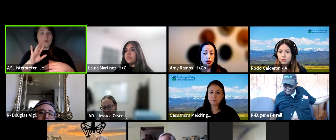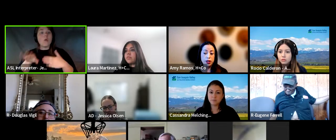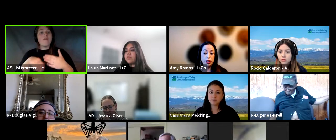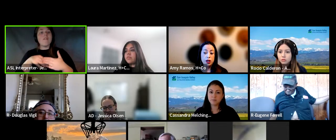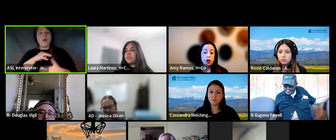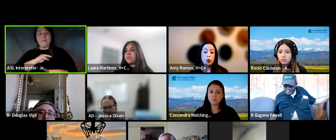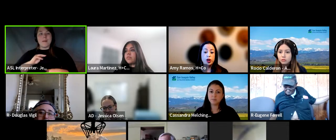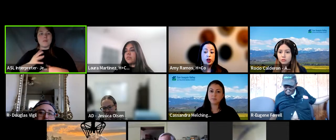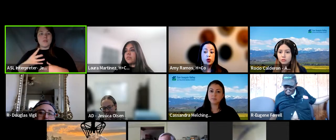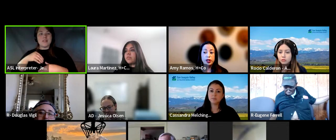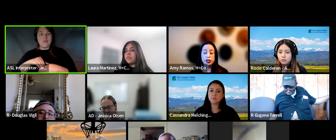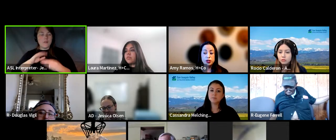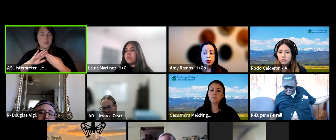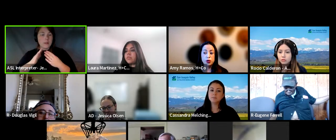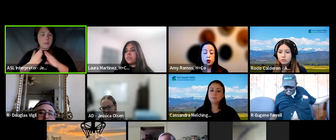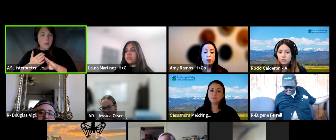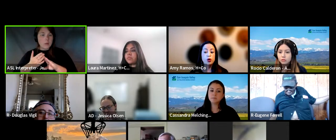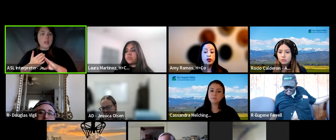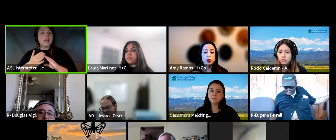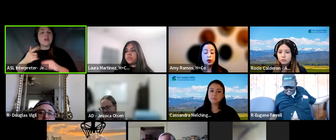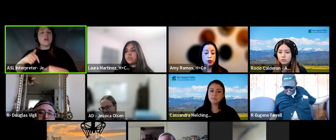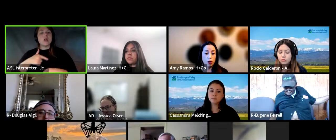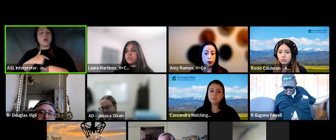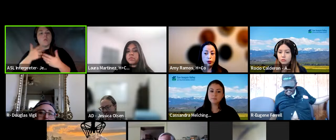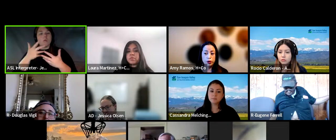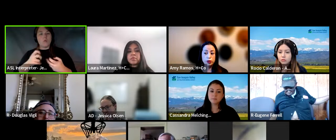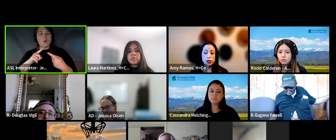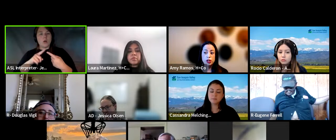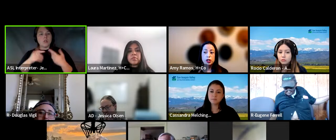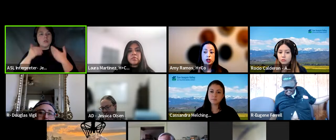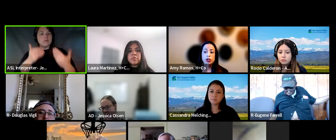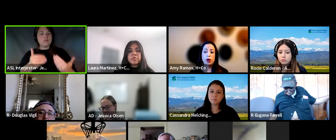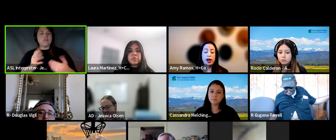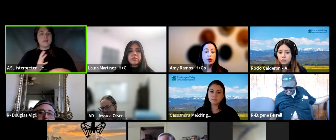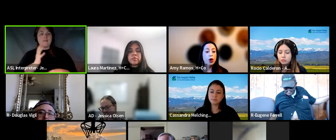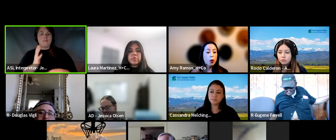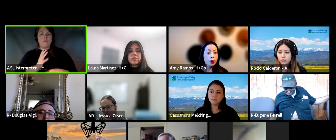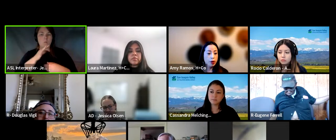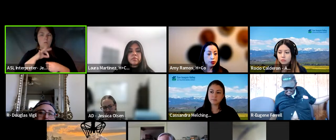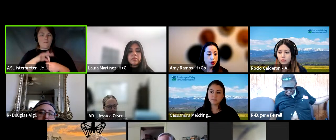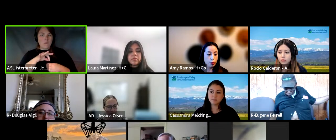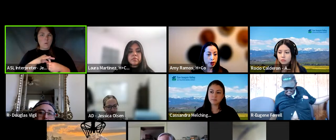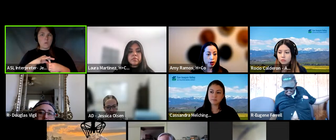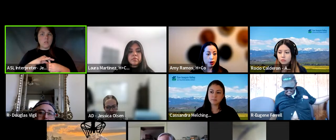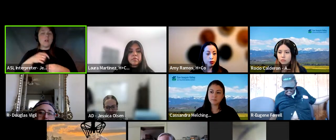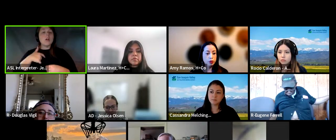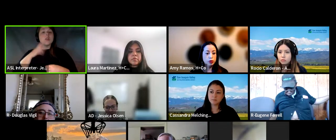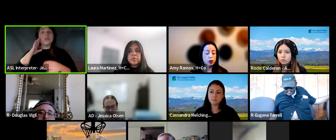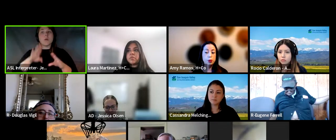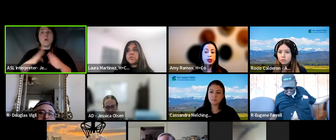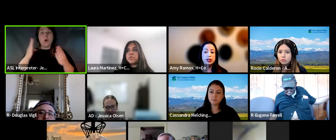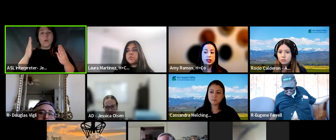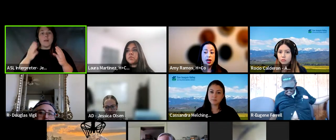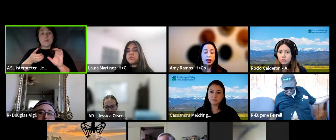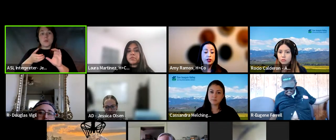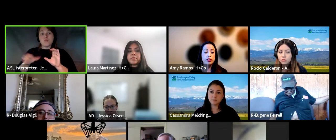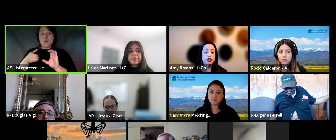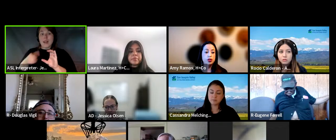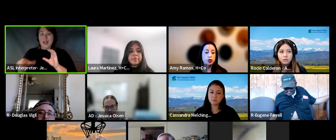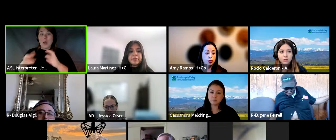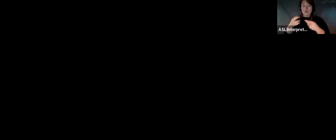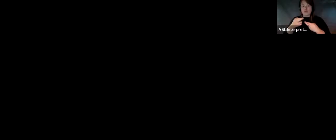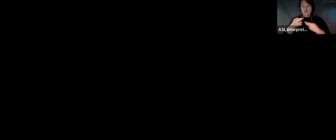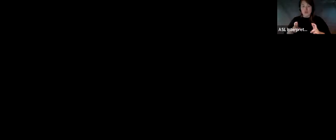this community, we are going to move into a formal vote. So I will open up some breakout rooms. You will be